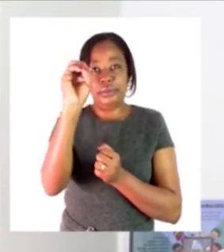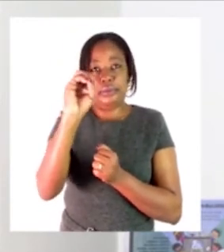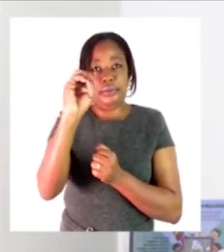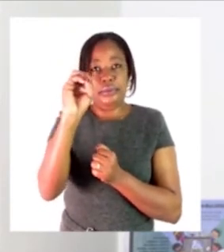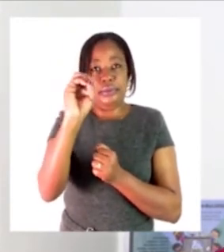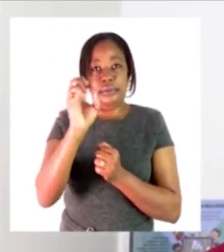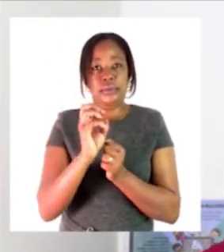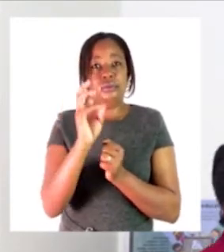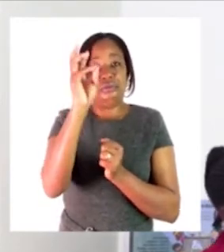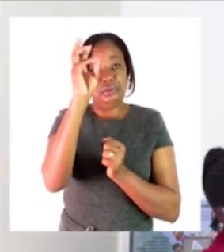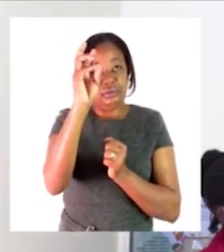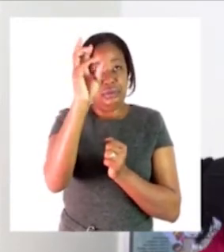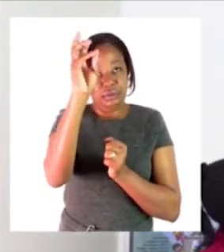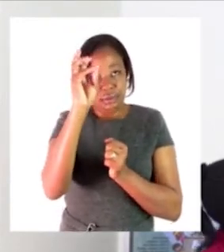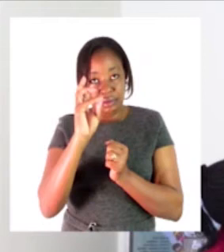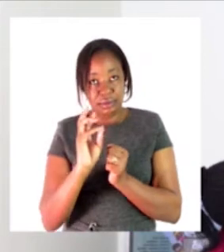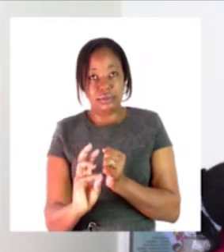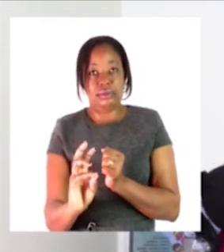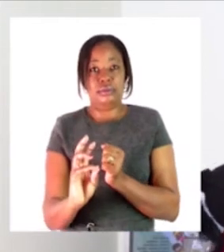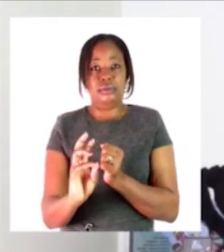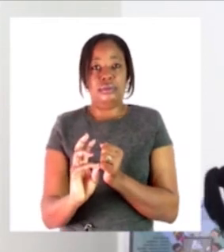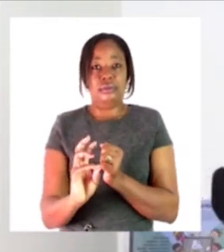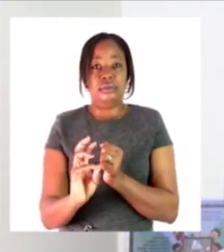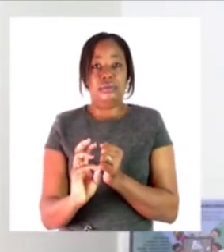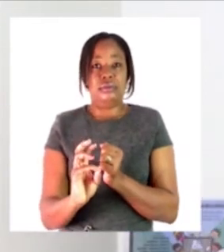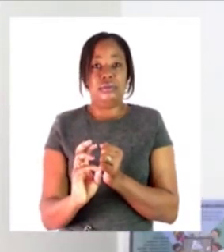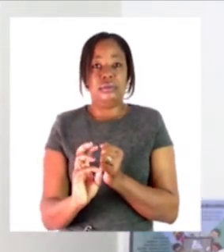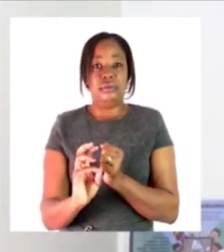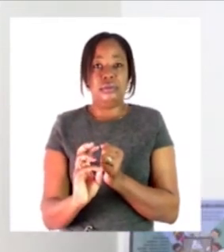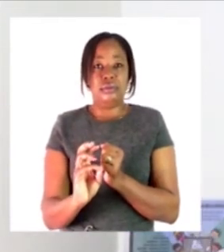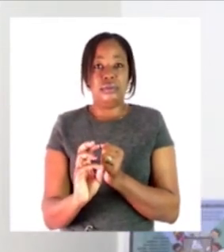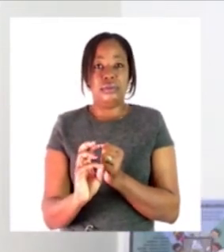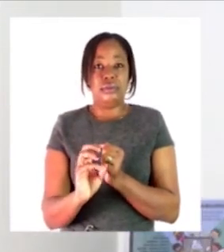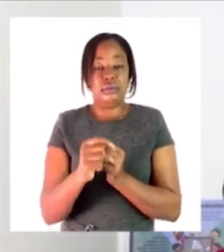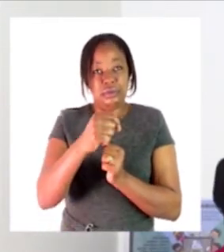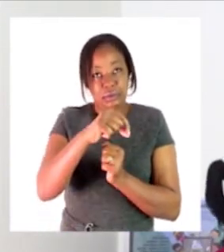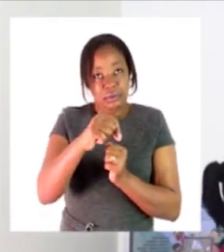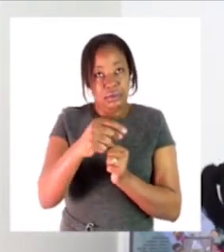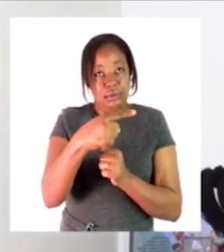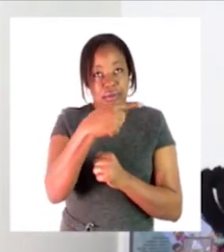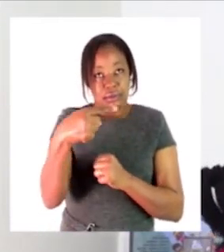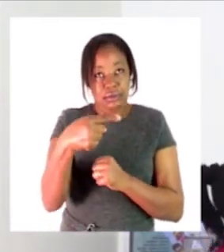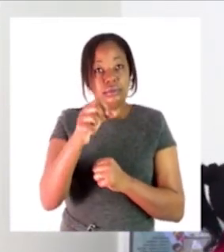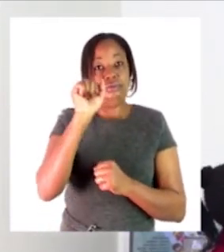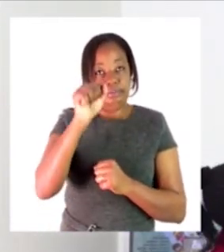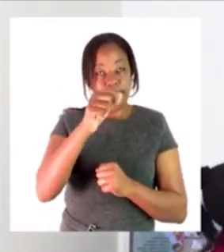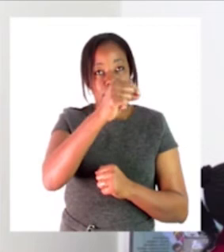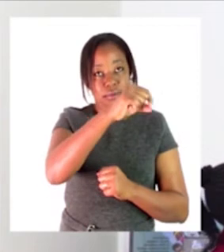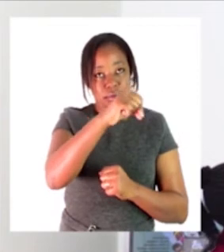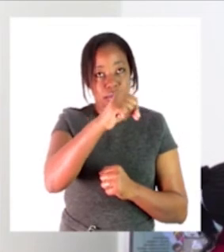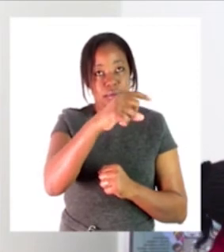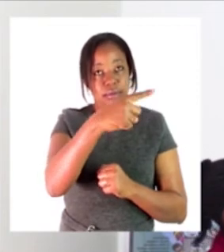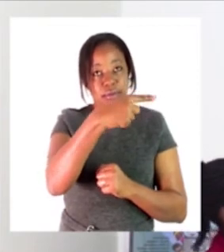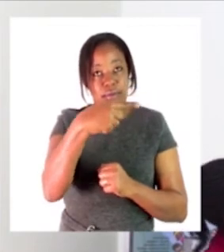that is short there. Are we together? And we are minusing. Don't forget the sign. Okay. So now